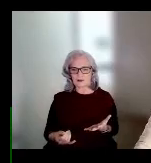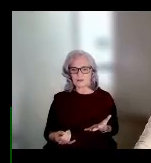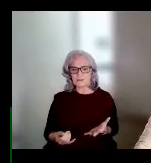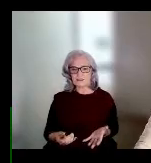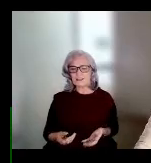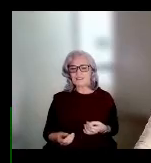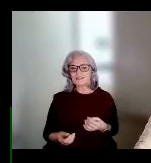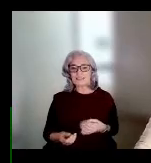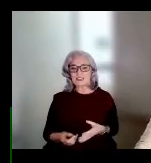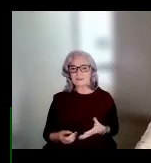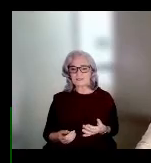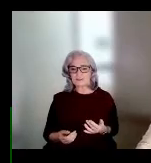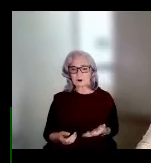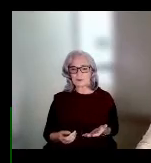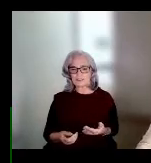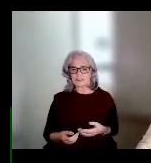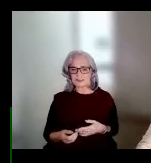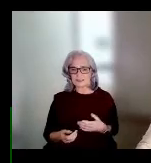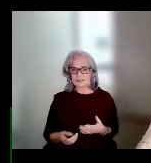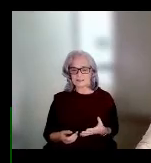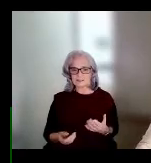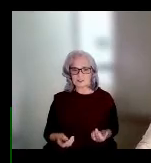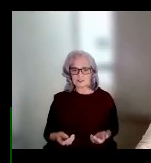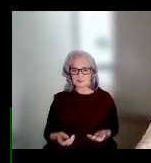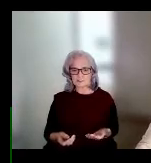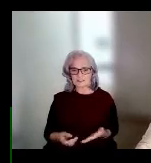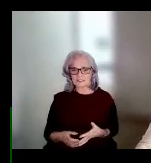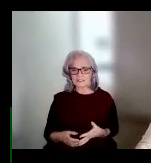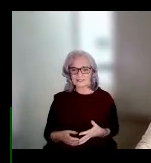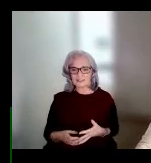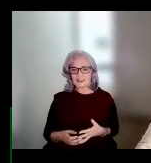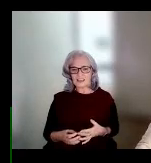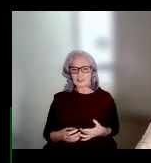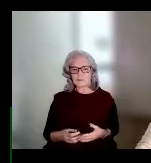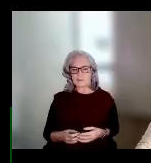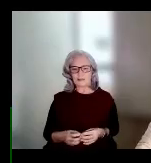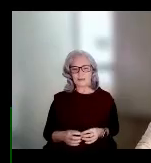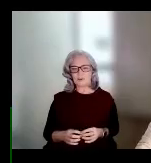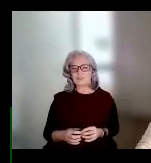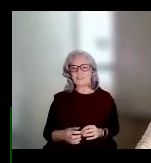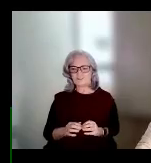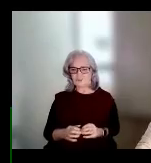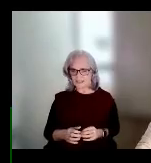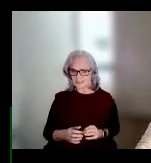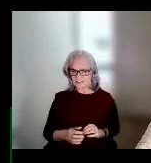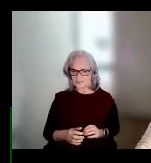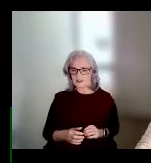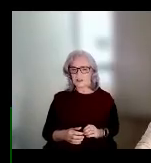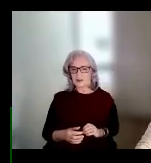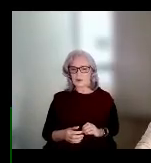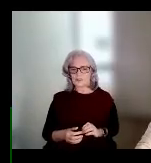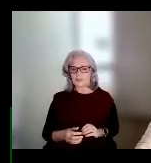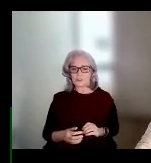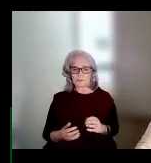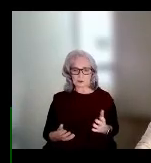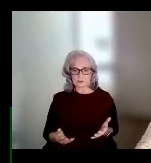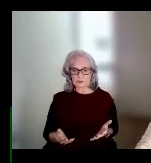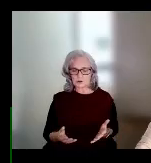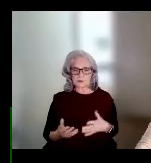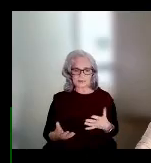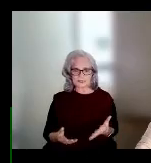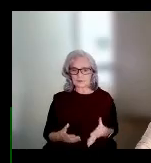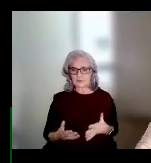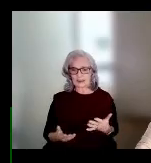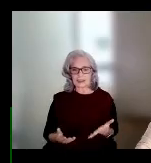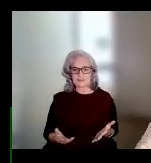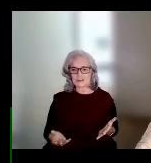right time, that the care is appropriate to their needs and circumstances, and that people are not disadvantaged according to your